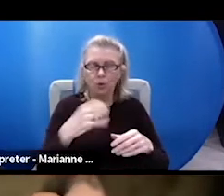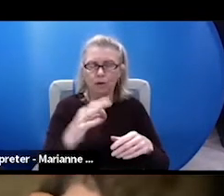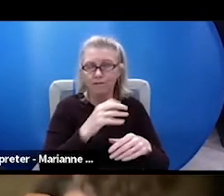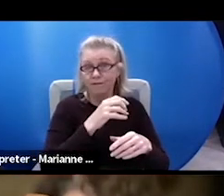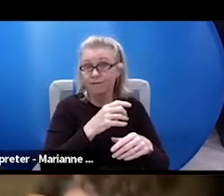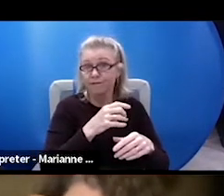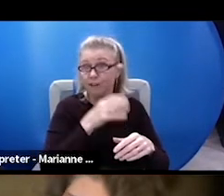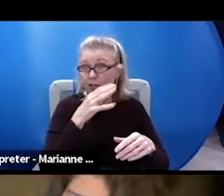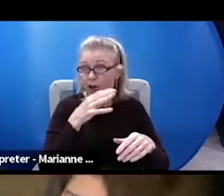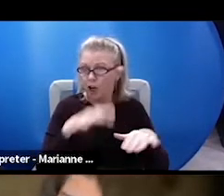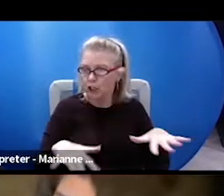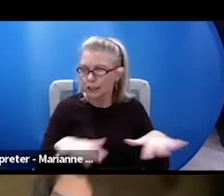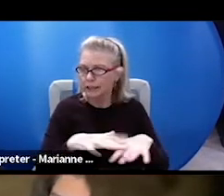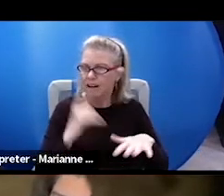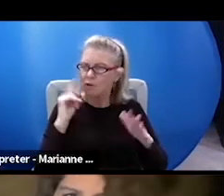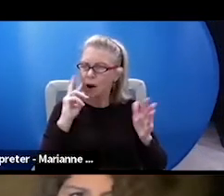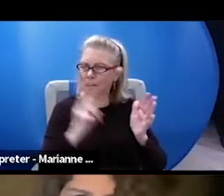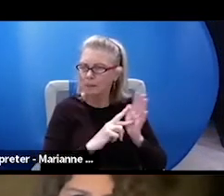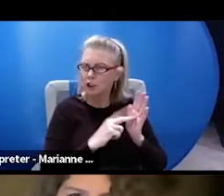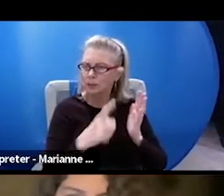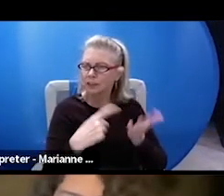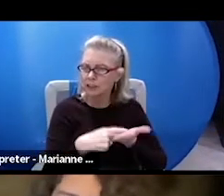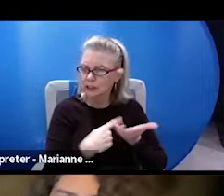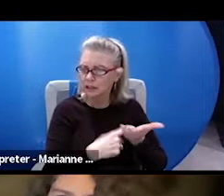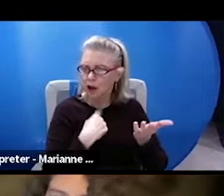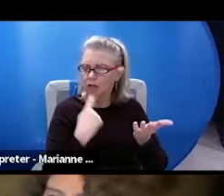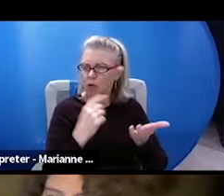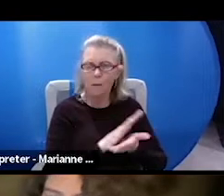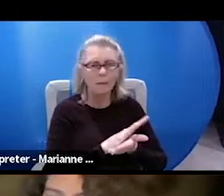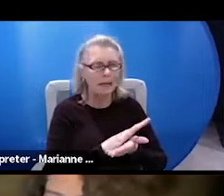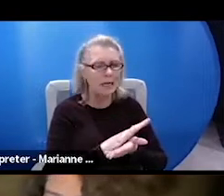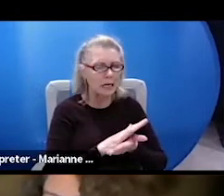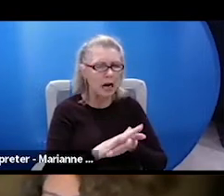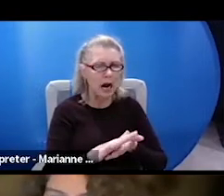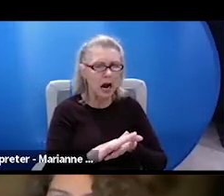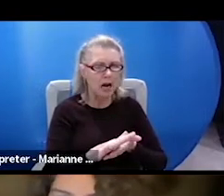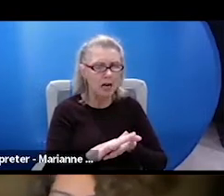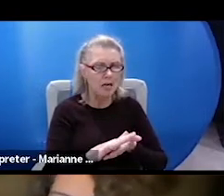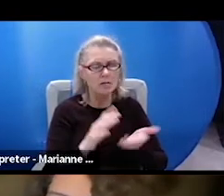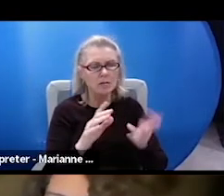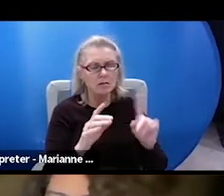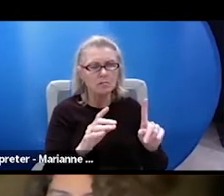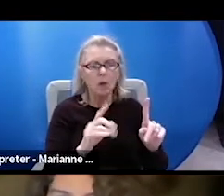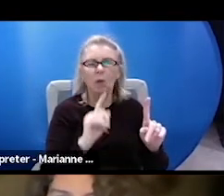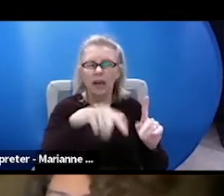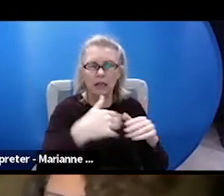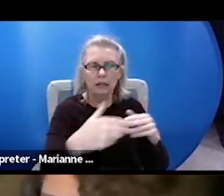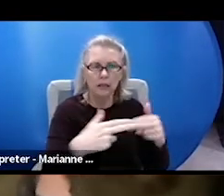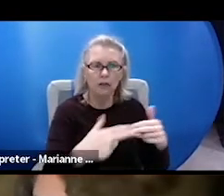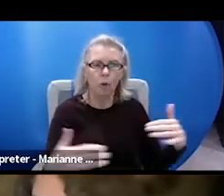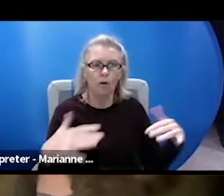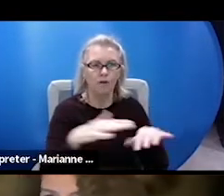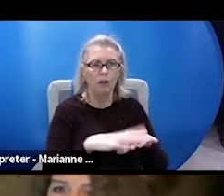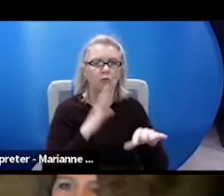this discussion, I thought it would be nice, we can go to the next slide. And again, overlapping with Carmen here, talking about